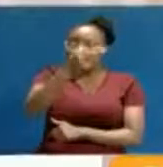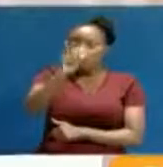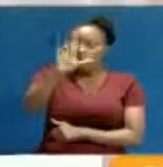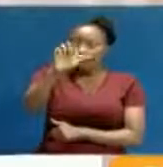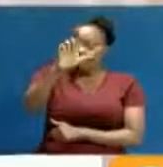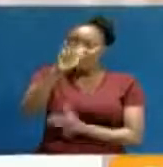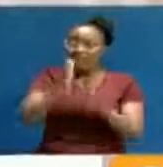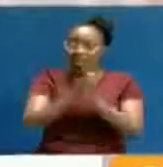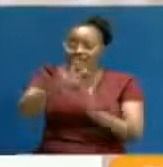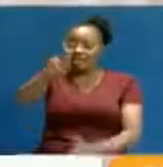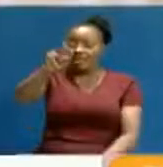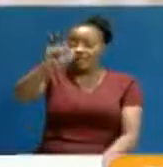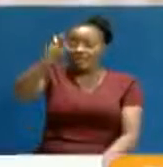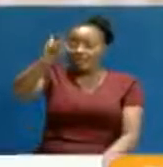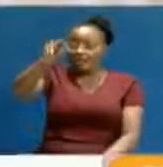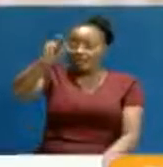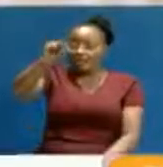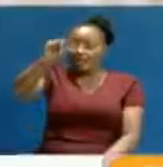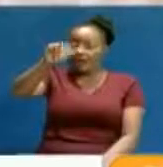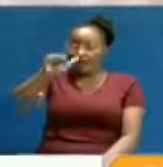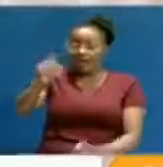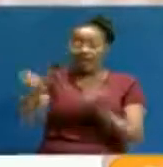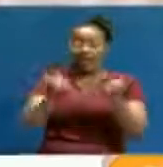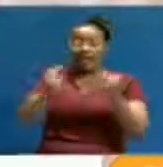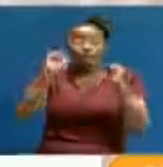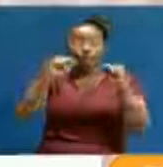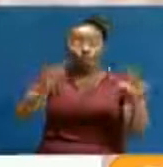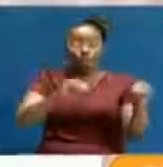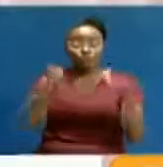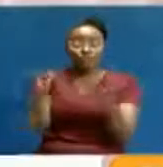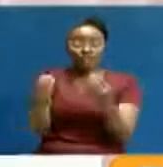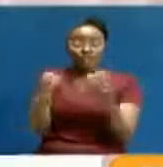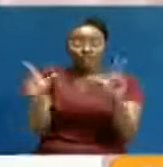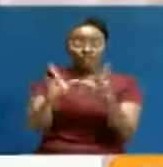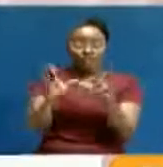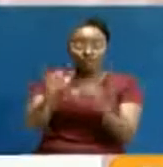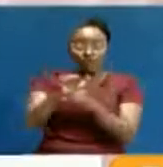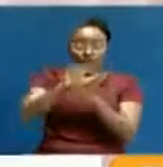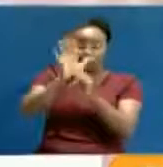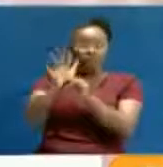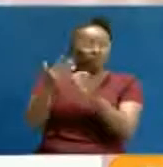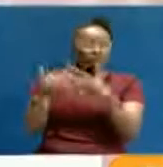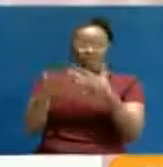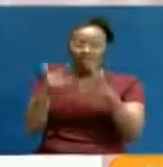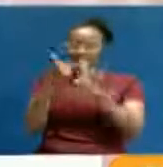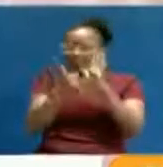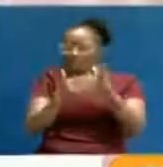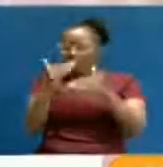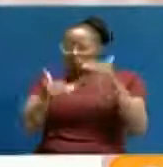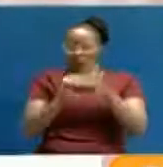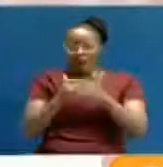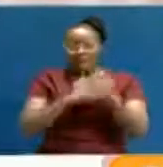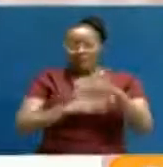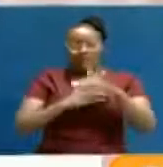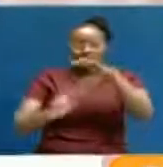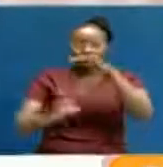Namanga, magari iweze kutembea. Kama ni certificate za COVID na nini, jameni mawaziri